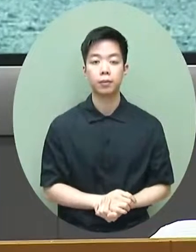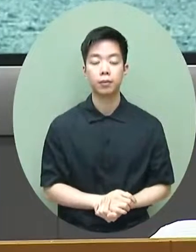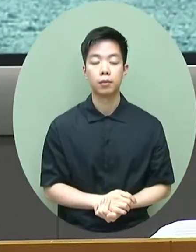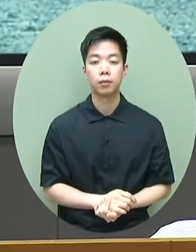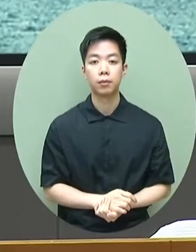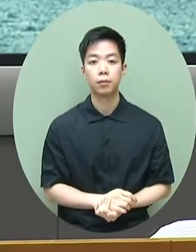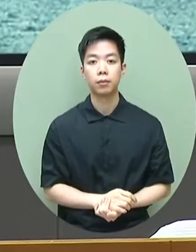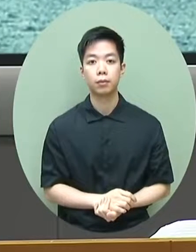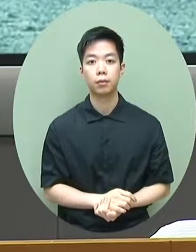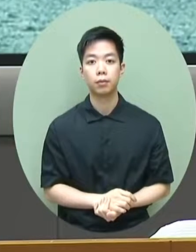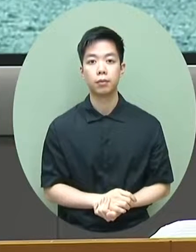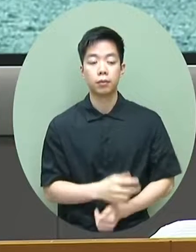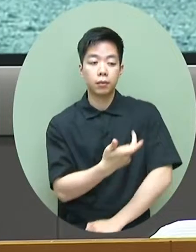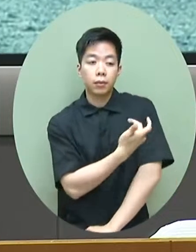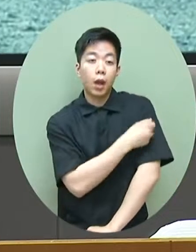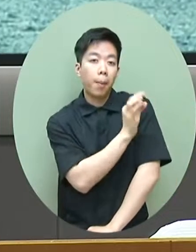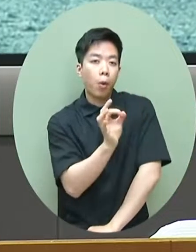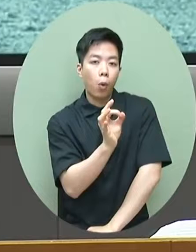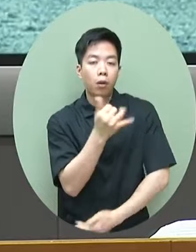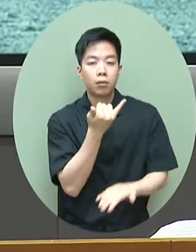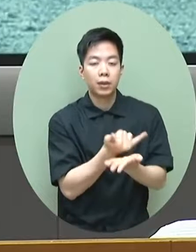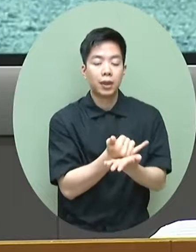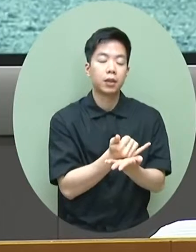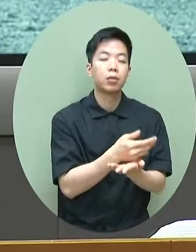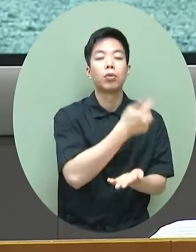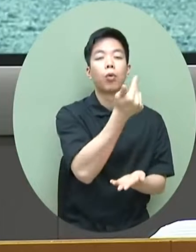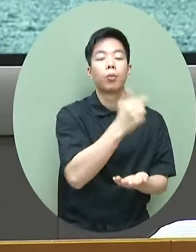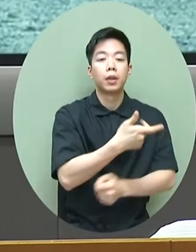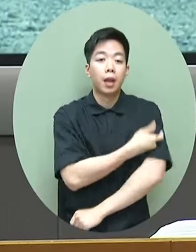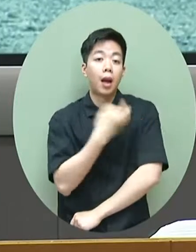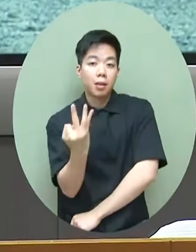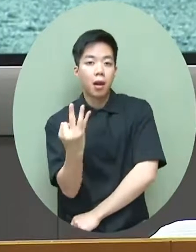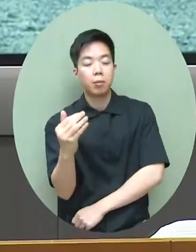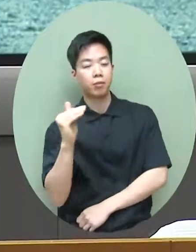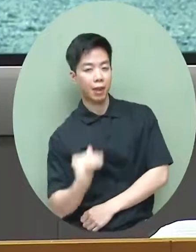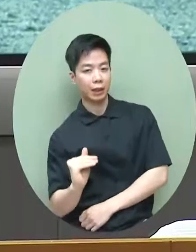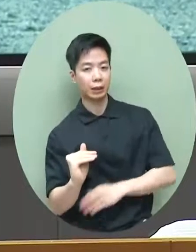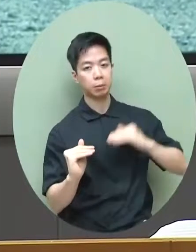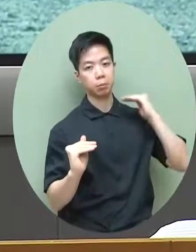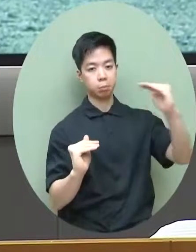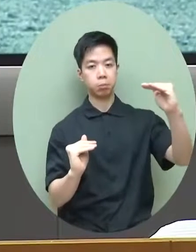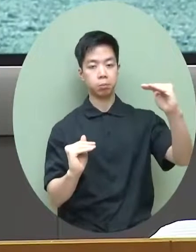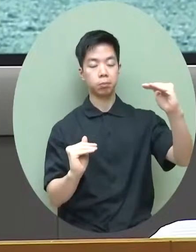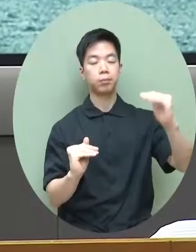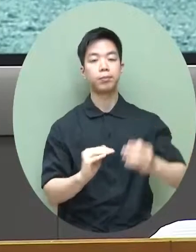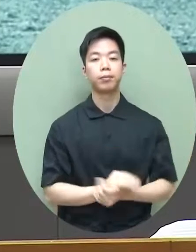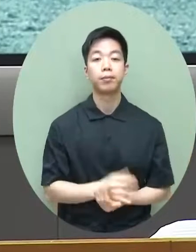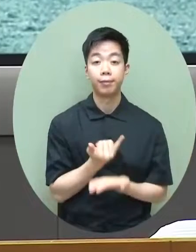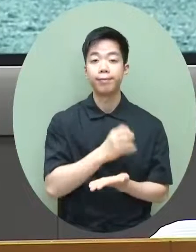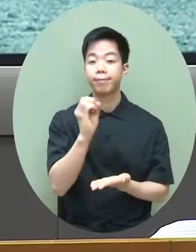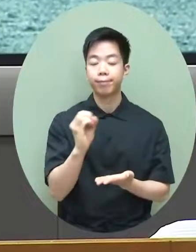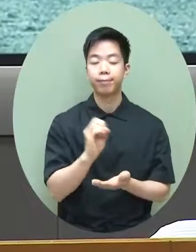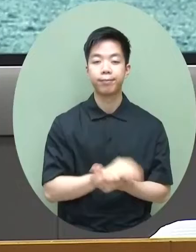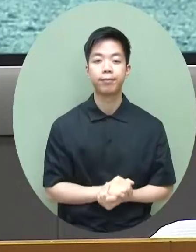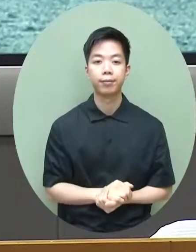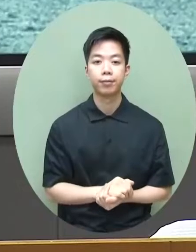0.76%, with the fatality rate being highest among the unvaccinated and the lowest among those with